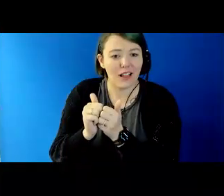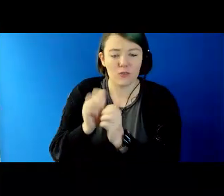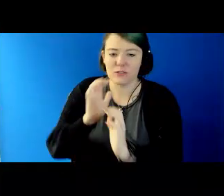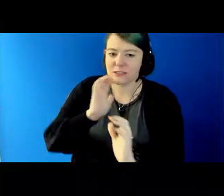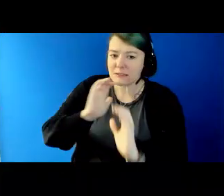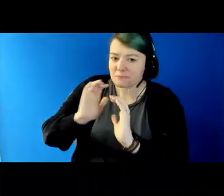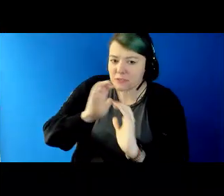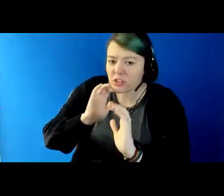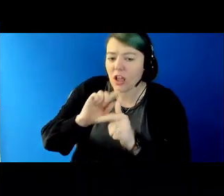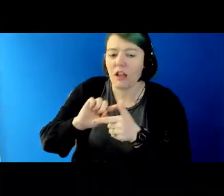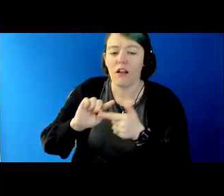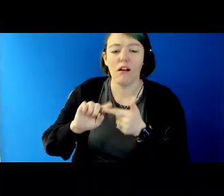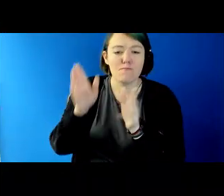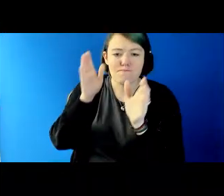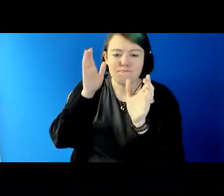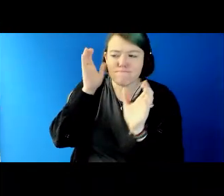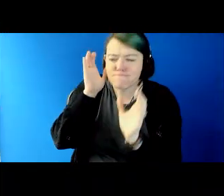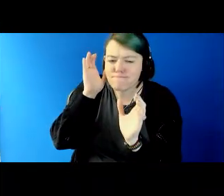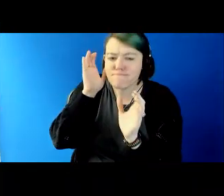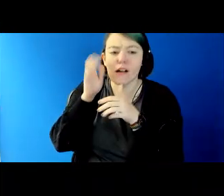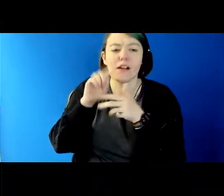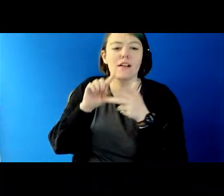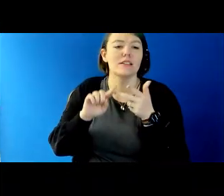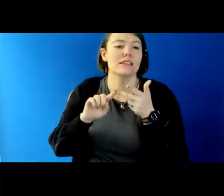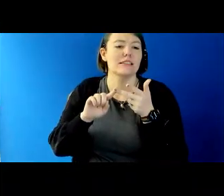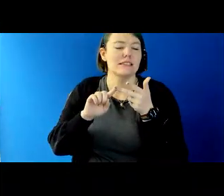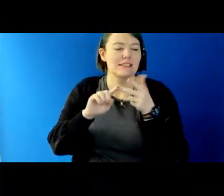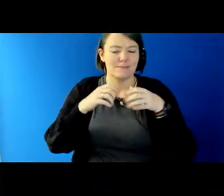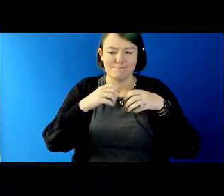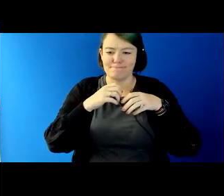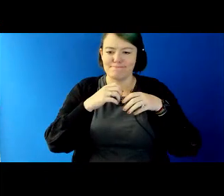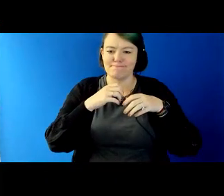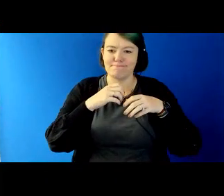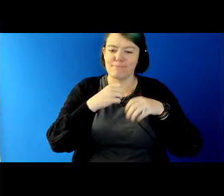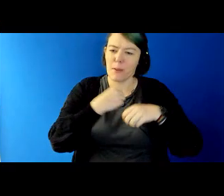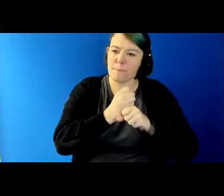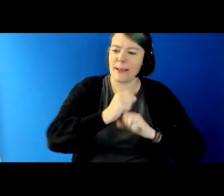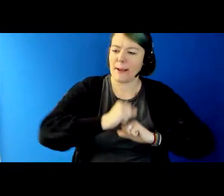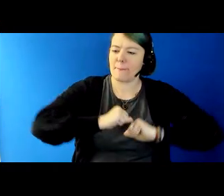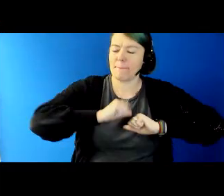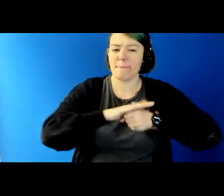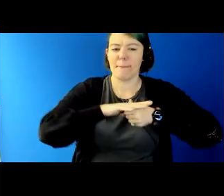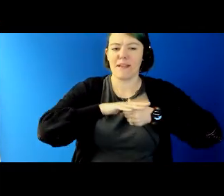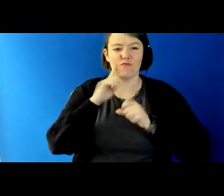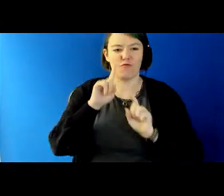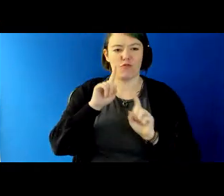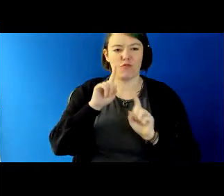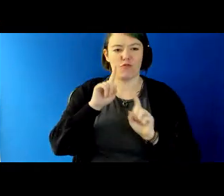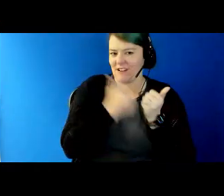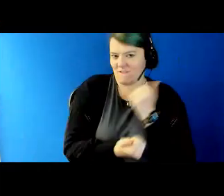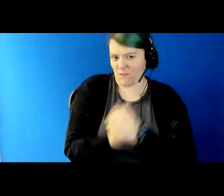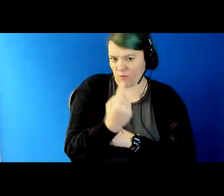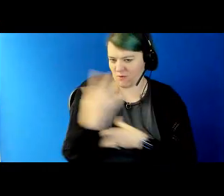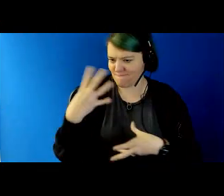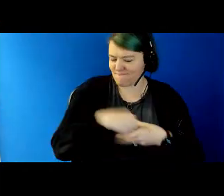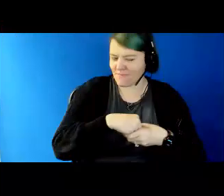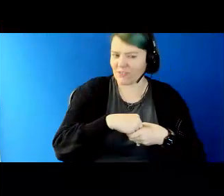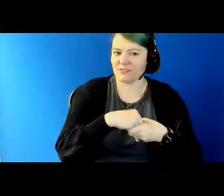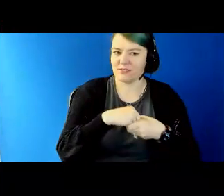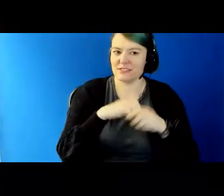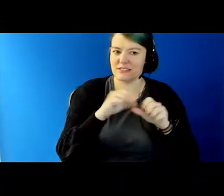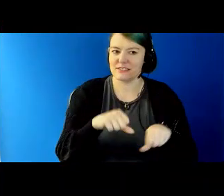to contribute. Inclusive leaders are intentional about inviting diverse perspectives and making sure all